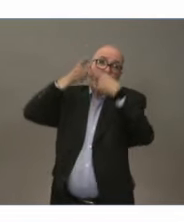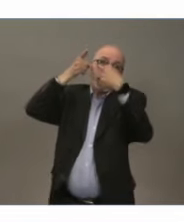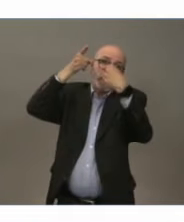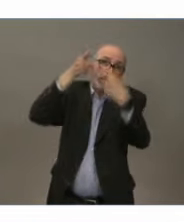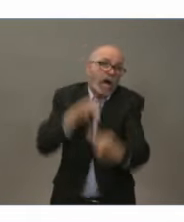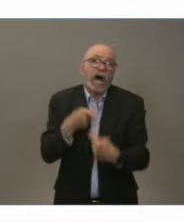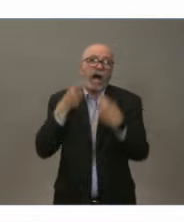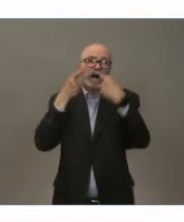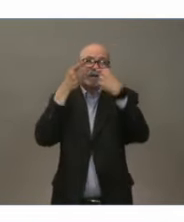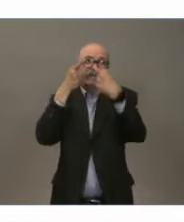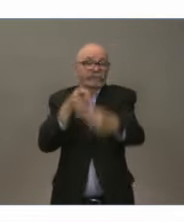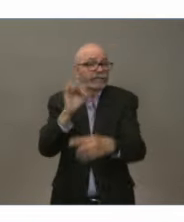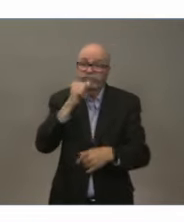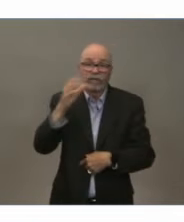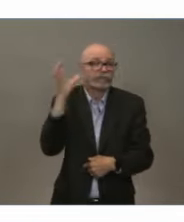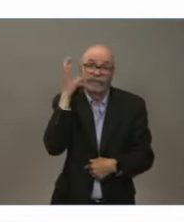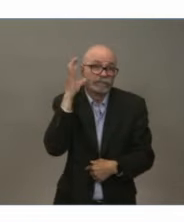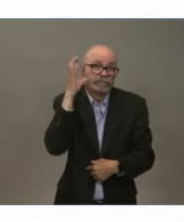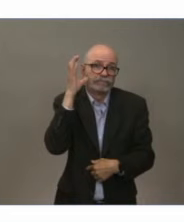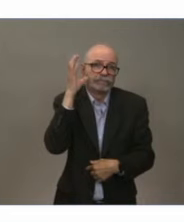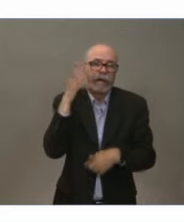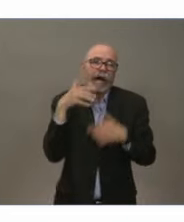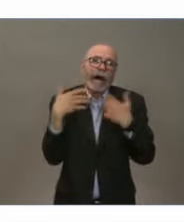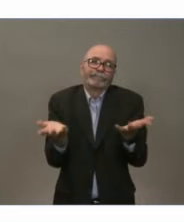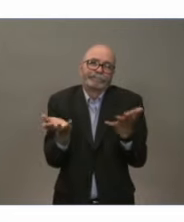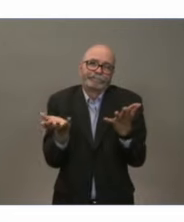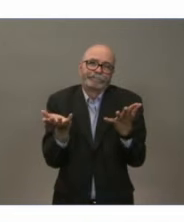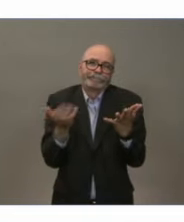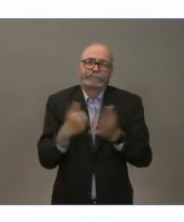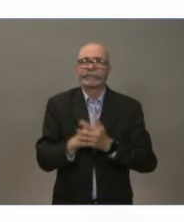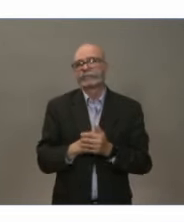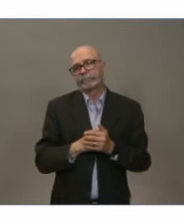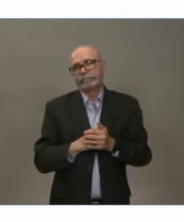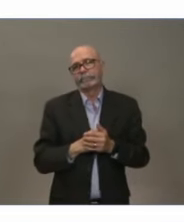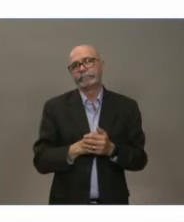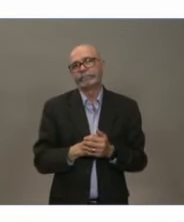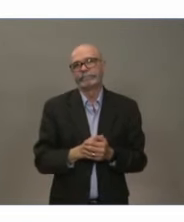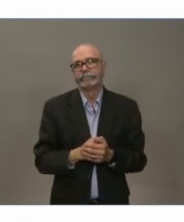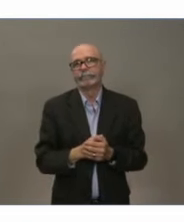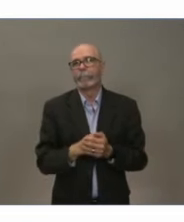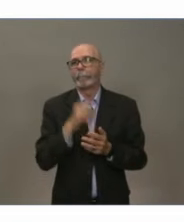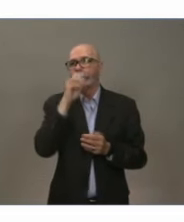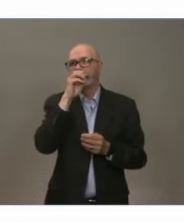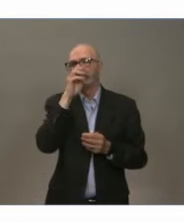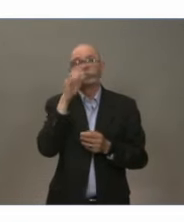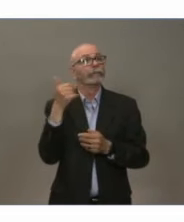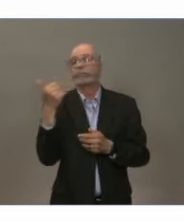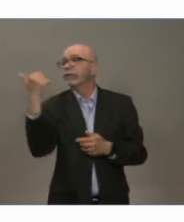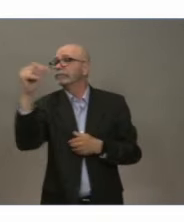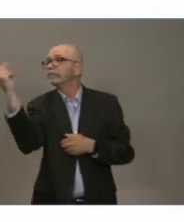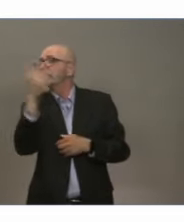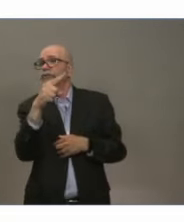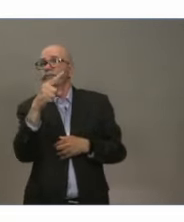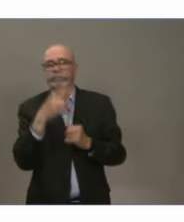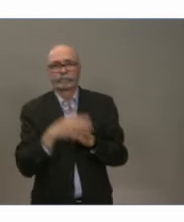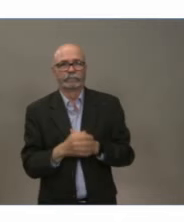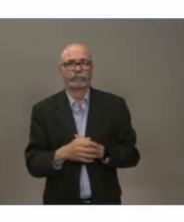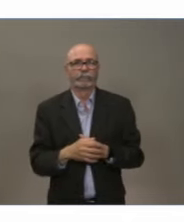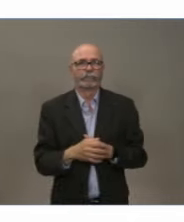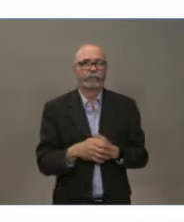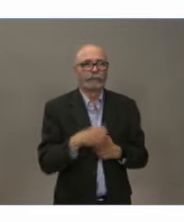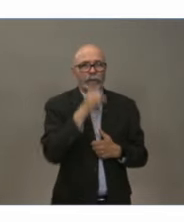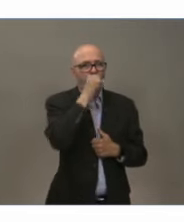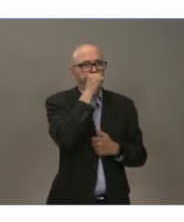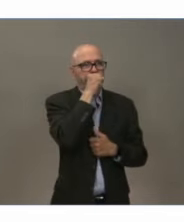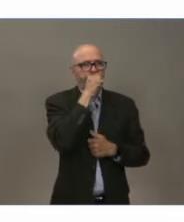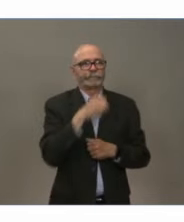was being provided by Dr. Strang. So with that, we'll take any questions you may have. And just a reminder, we'll take one question and one follow-up from